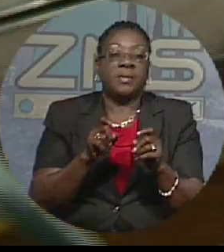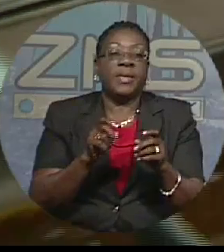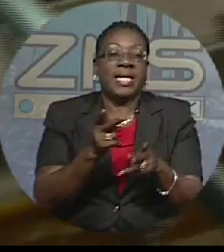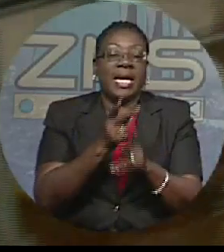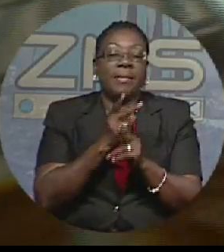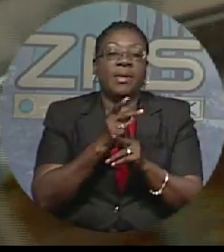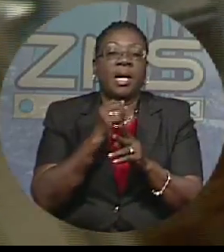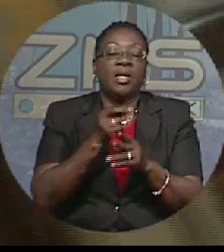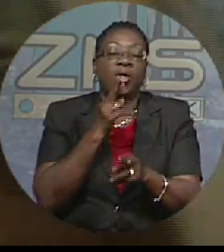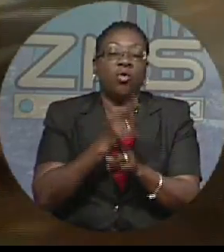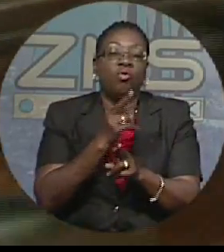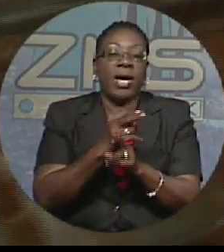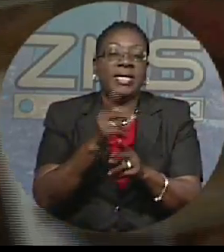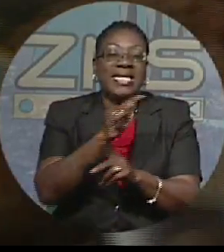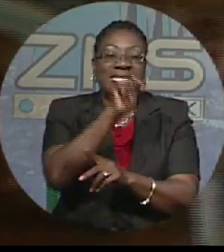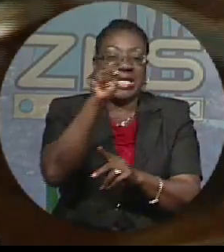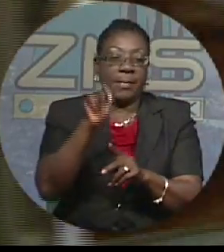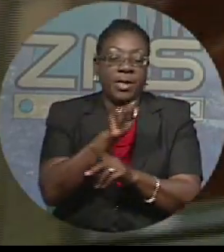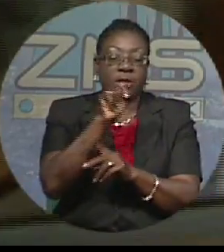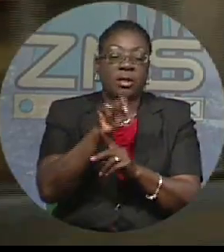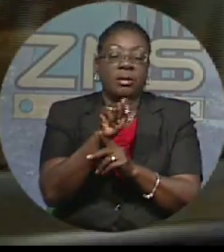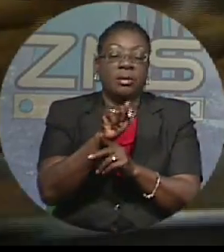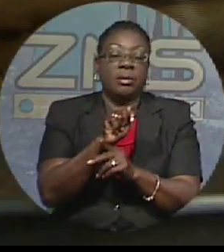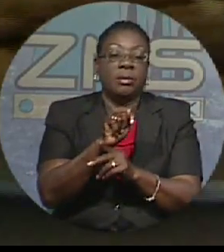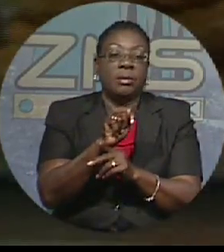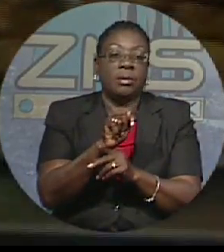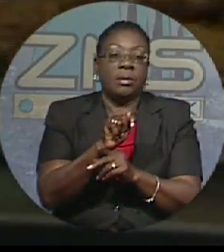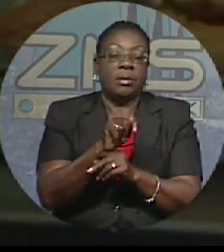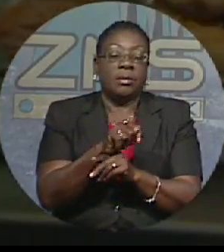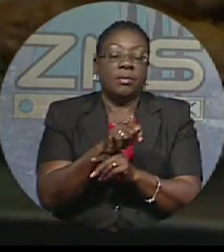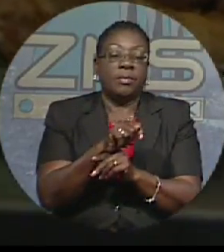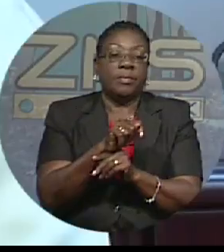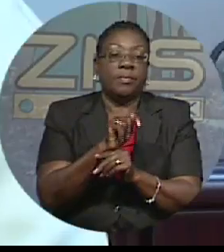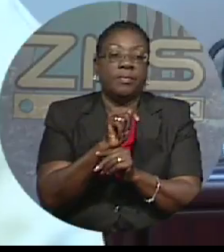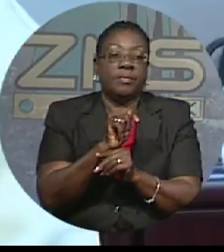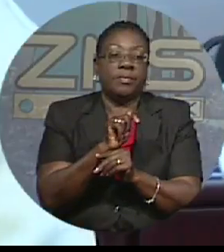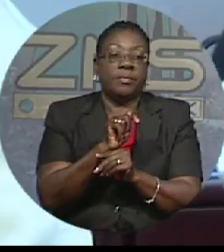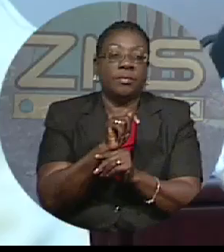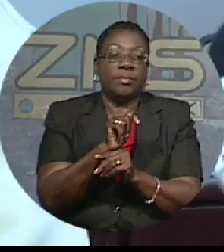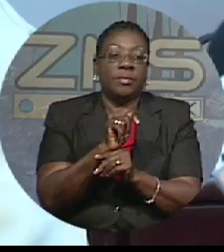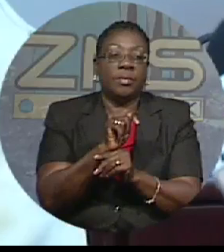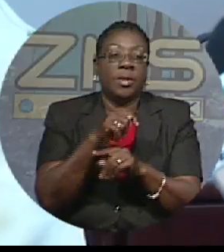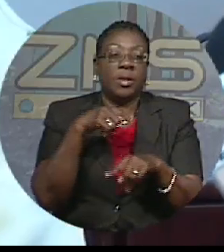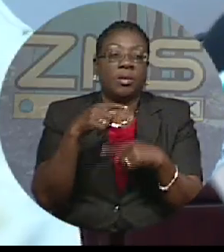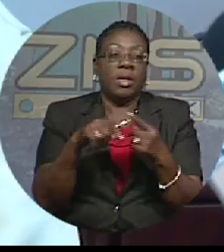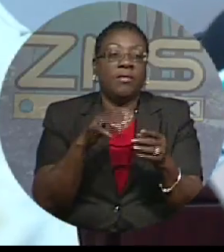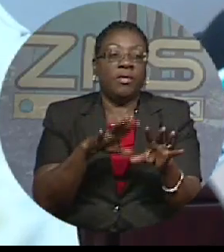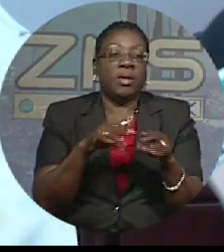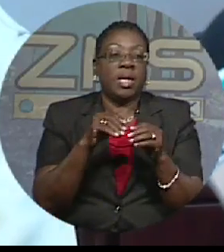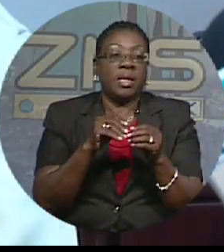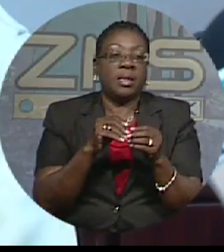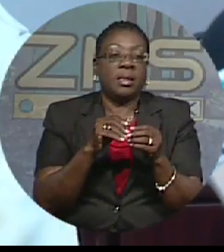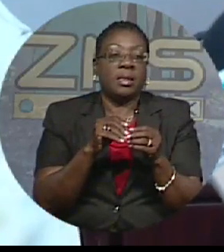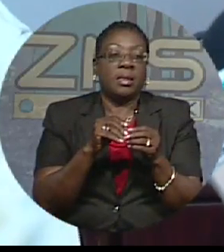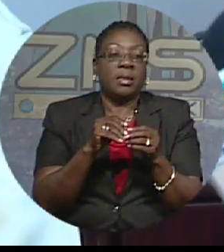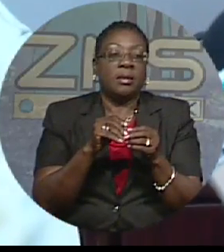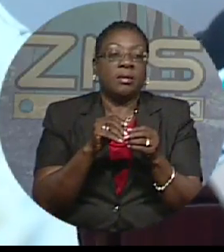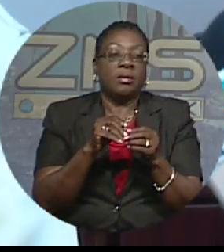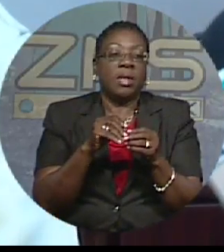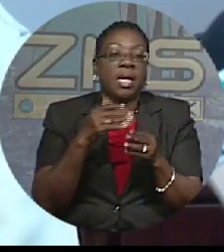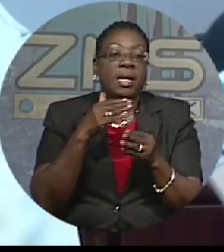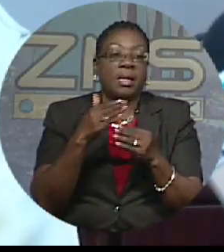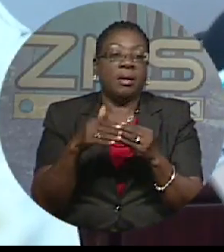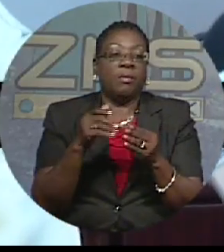temperature danger zone between 41 and 140 degrees Fahrenheit. Whenever you get between those zones, you end up with